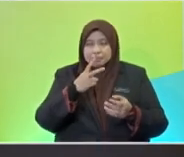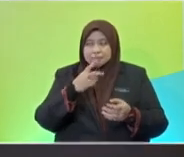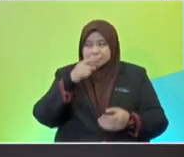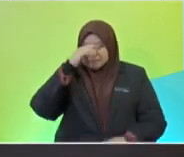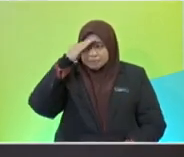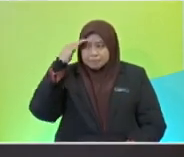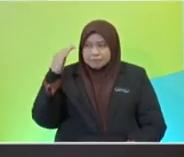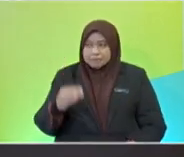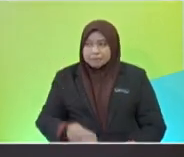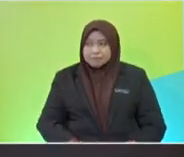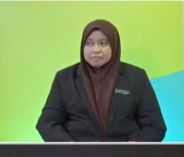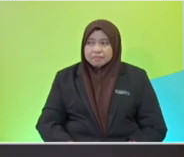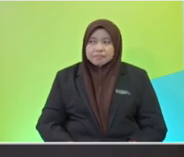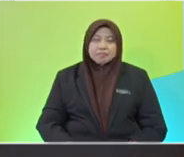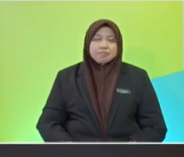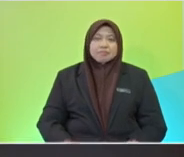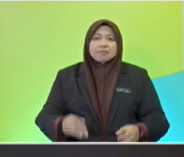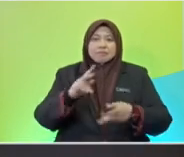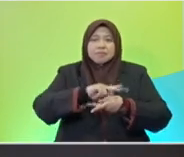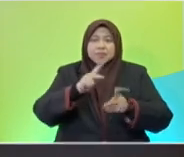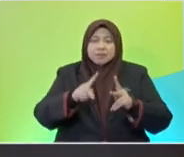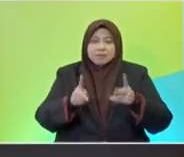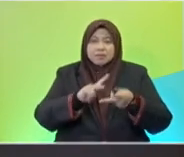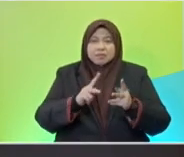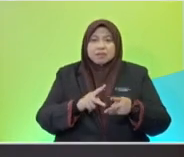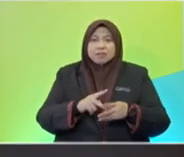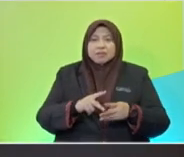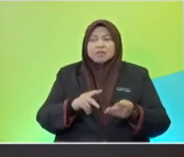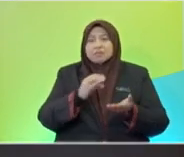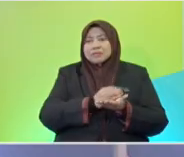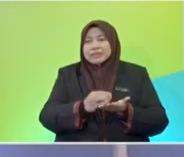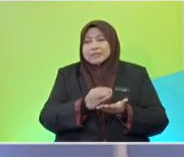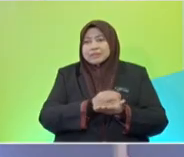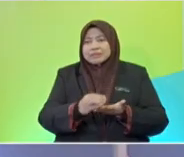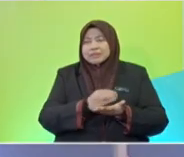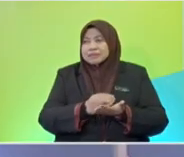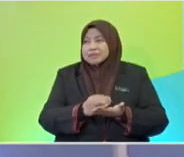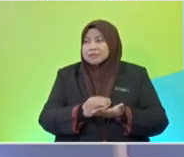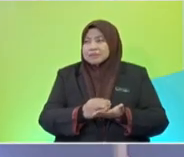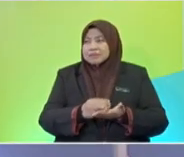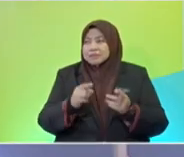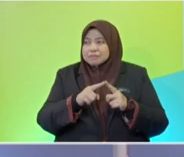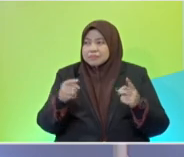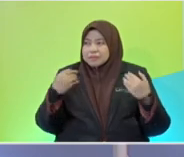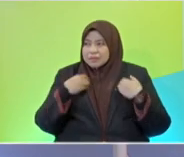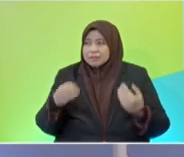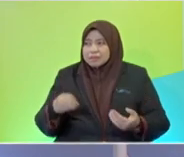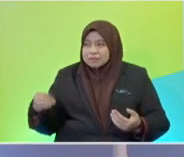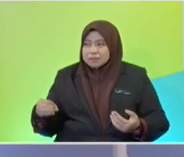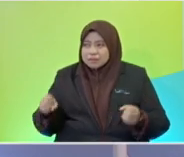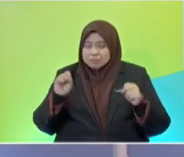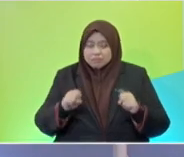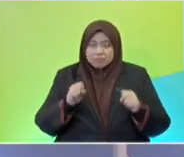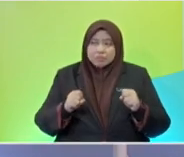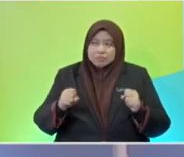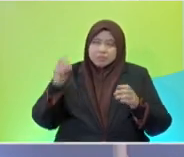This box is actually transparent. Yes. But the object behind it is, I think it can block light. We'll see